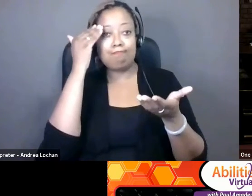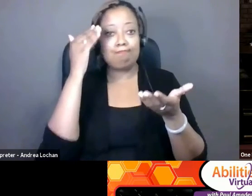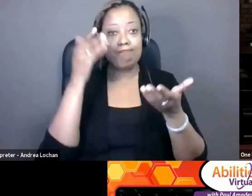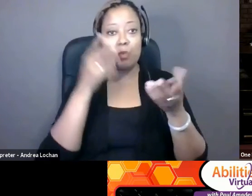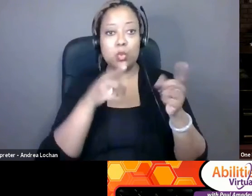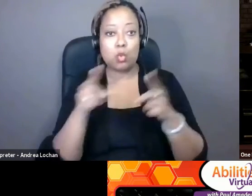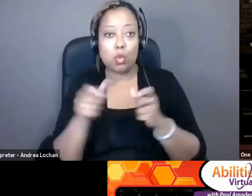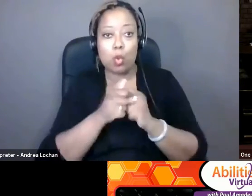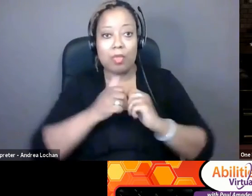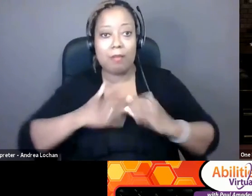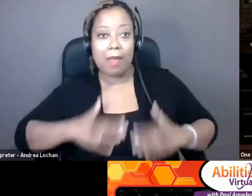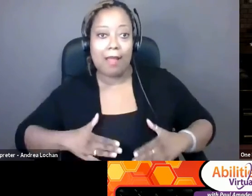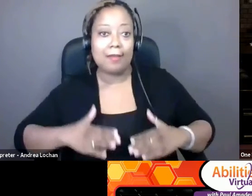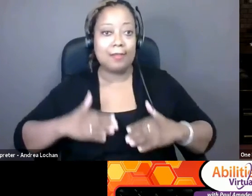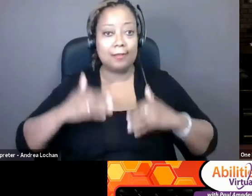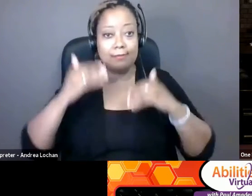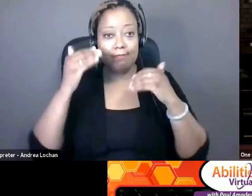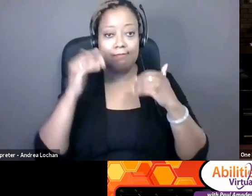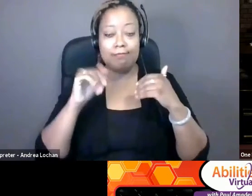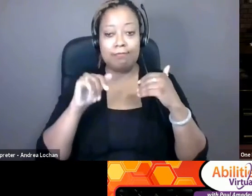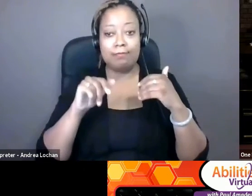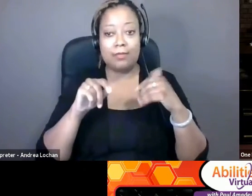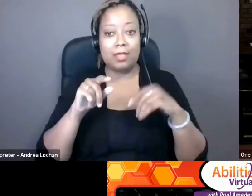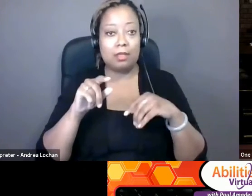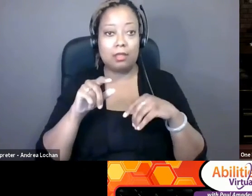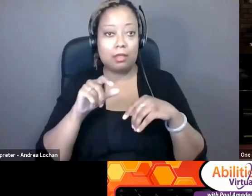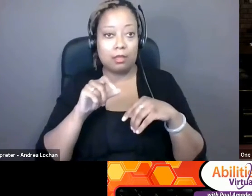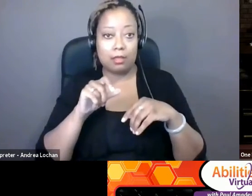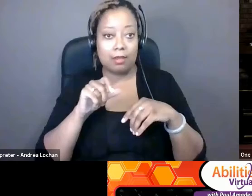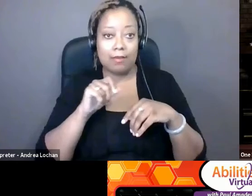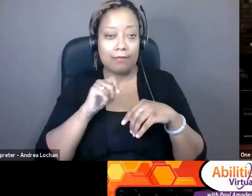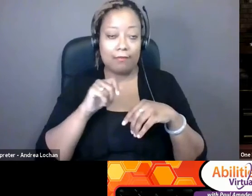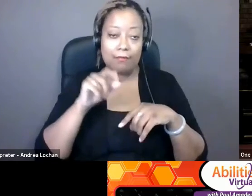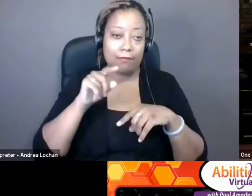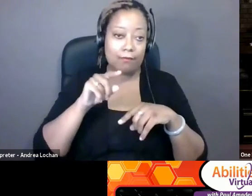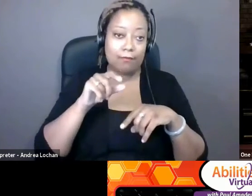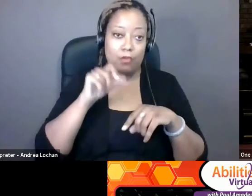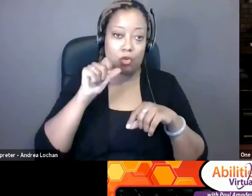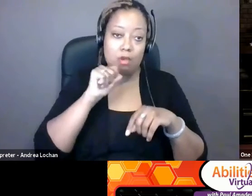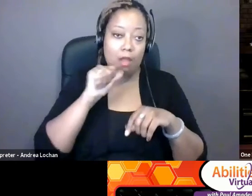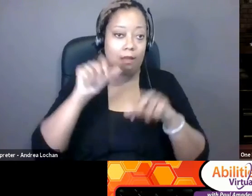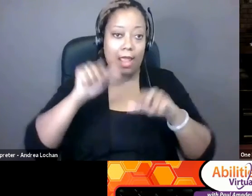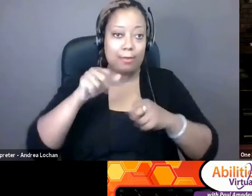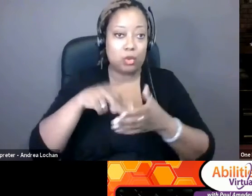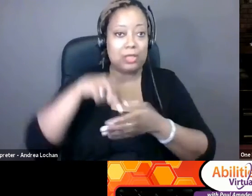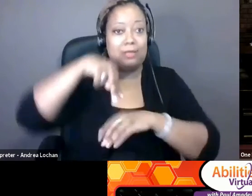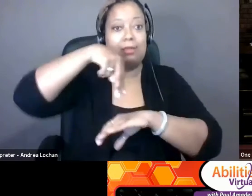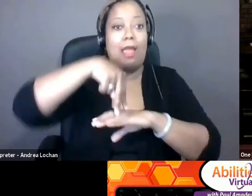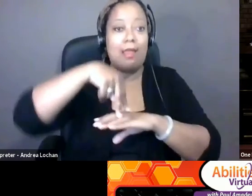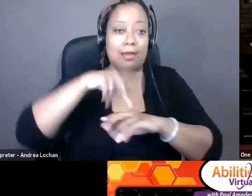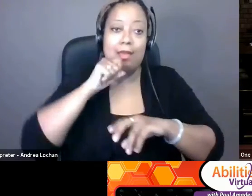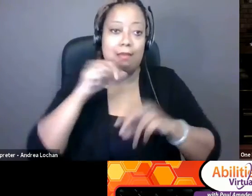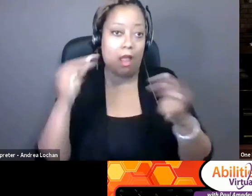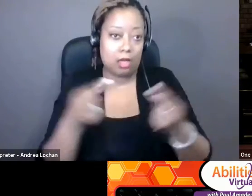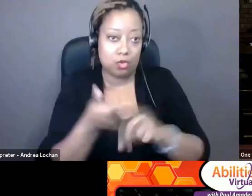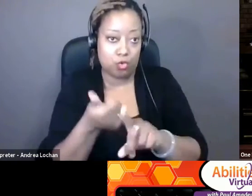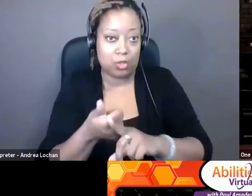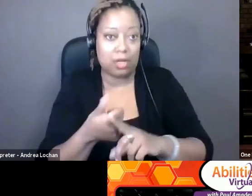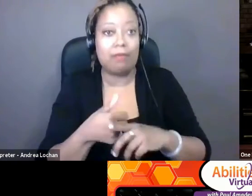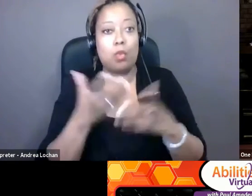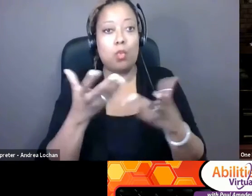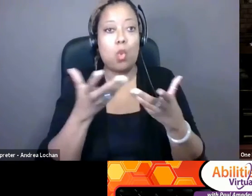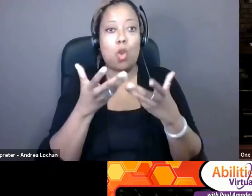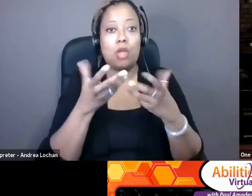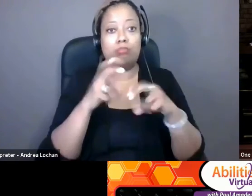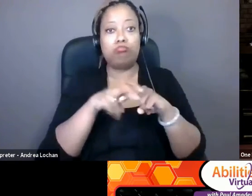in our bodies. If you've not able to get up into a standing position and not injure yourself, we want to get you in a